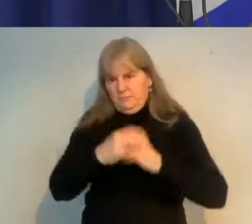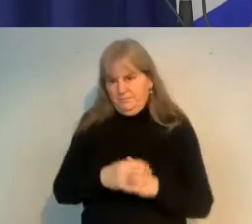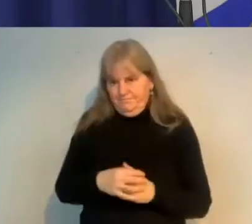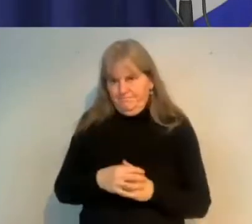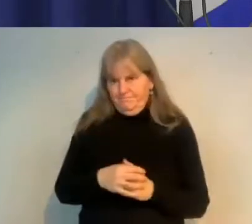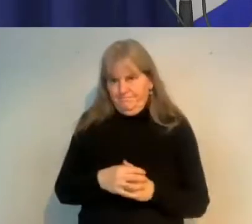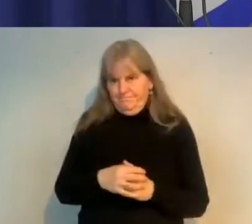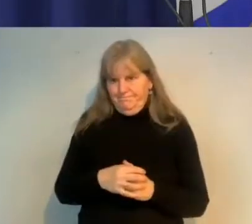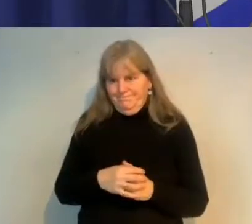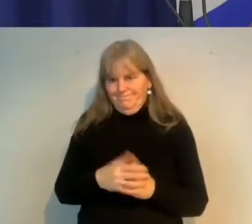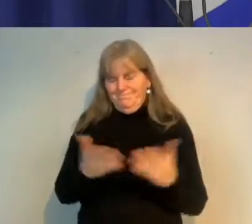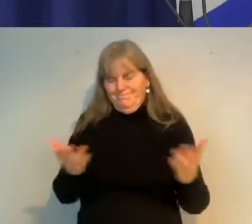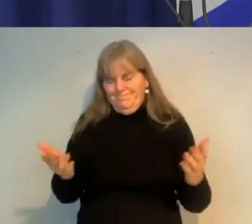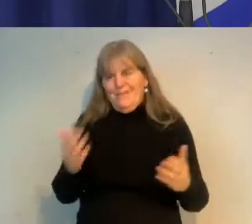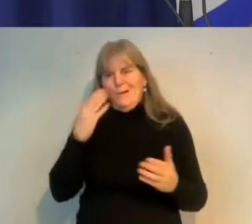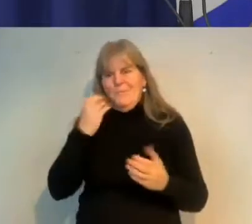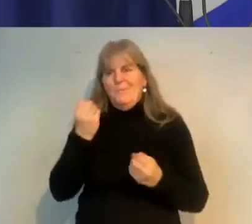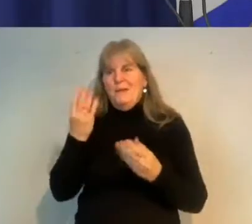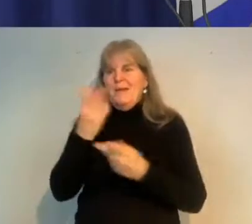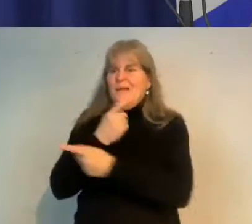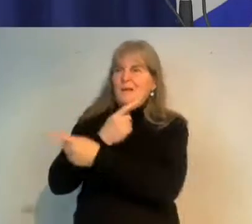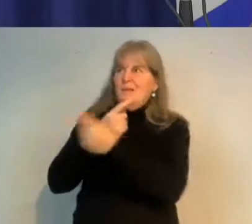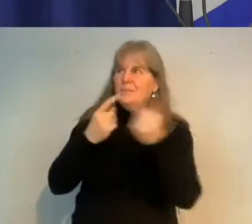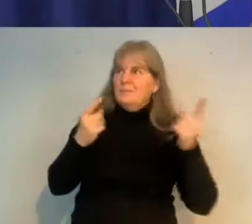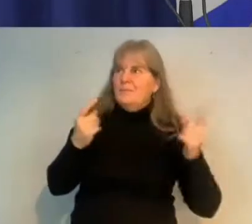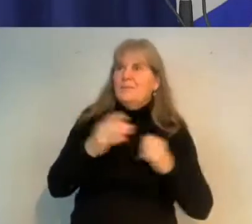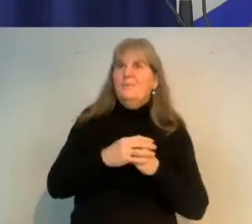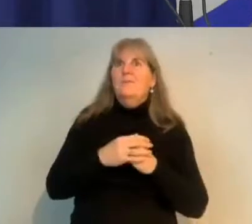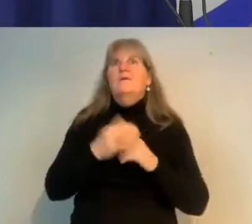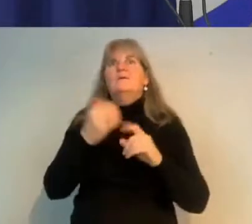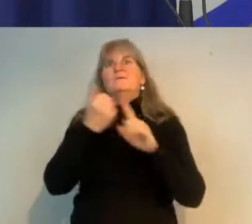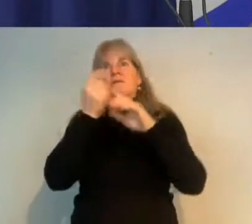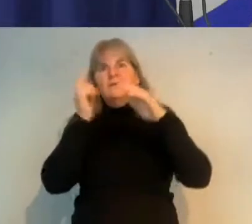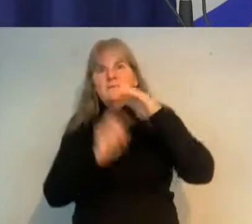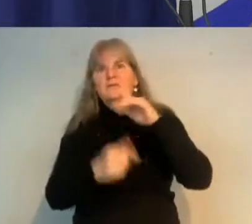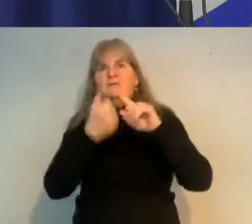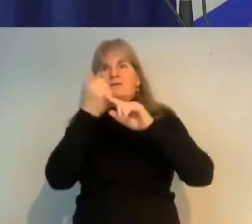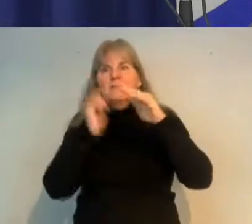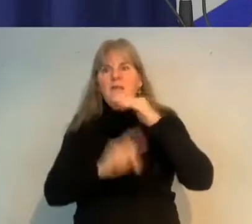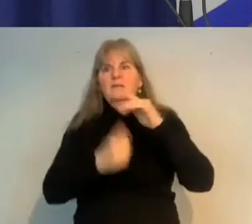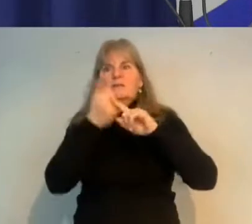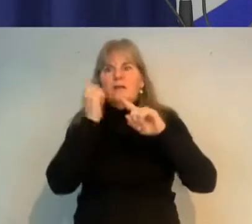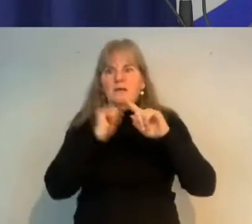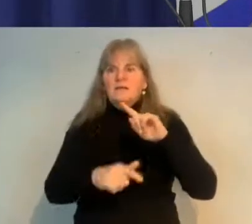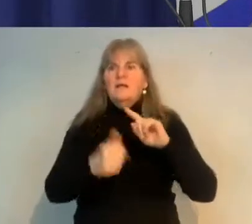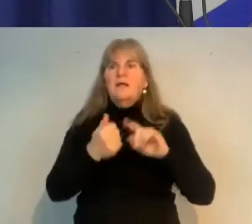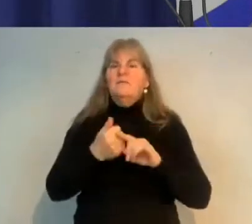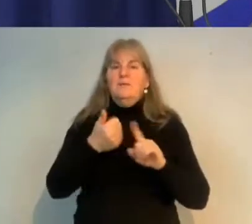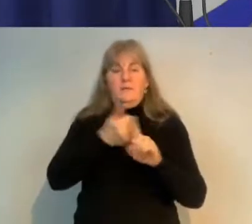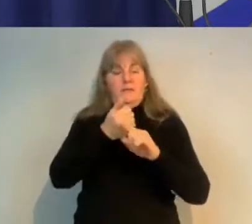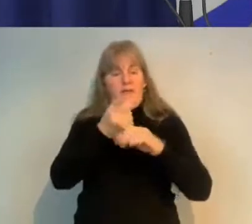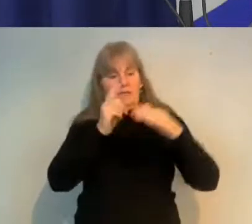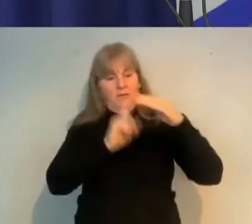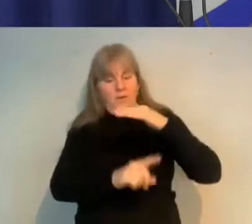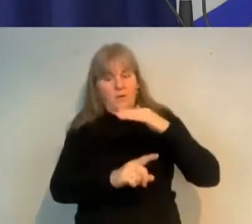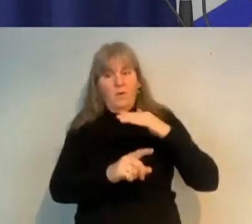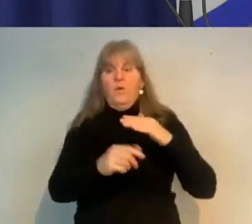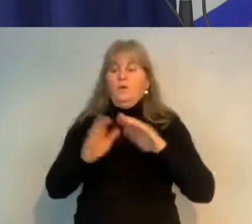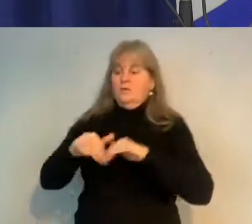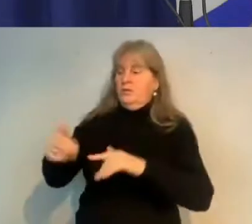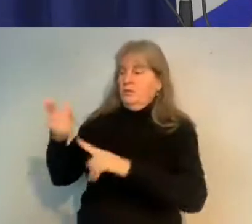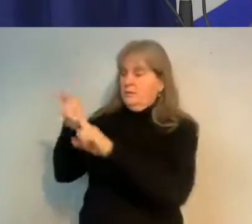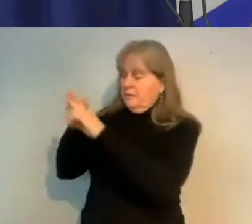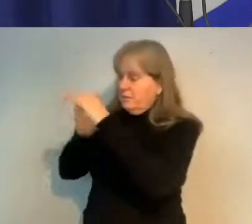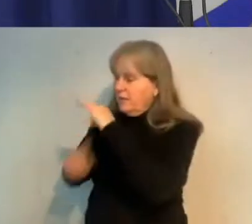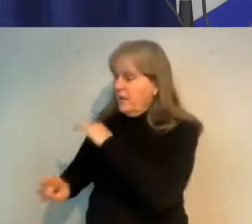have taken on isolation. We know people who have isolated themselves or even their children or their families, sometimes even